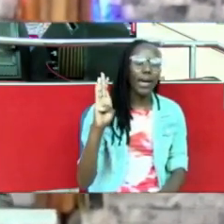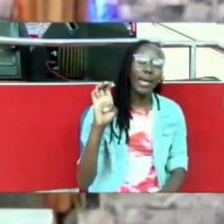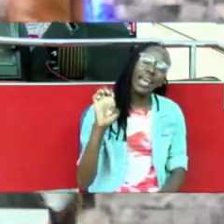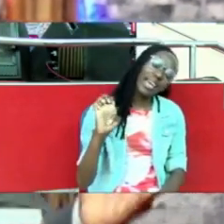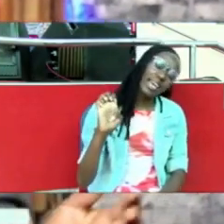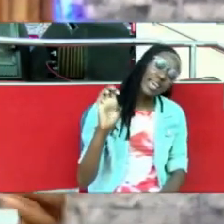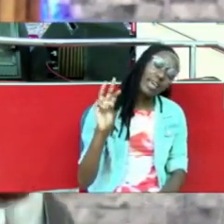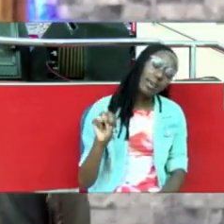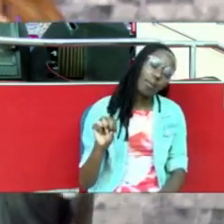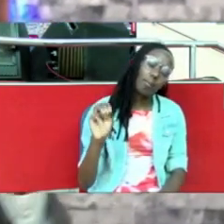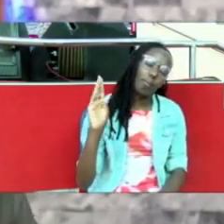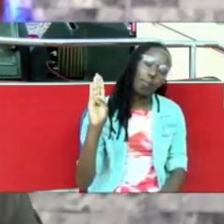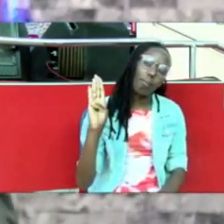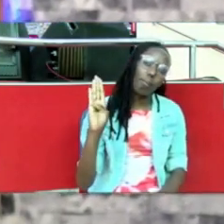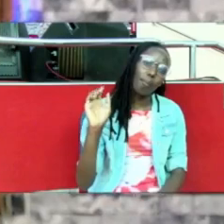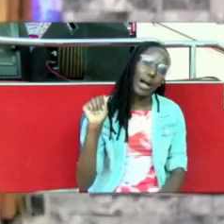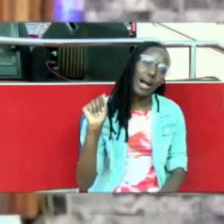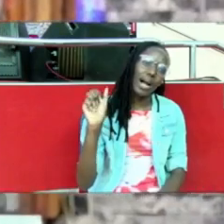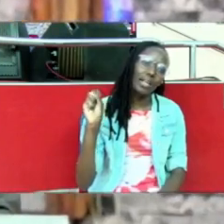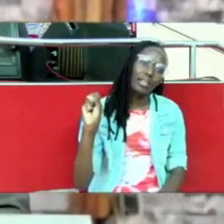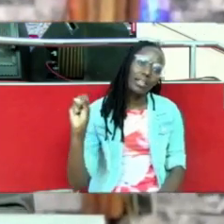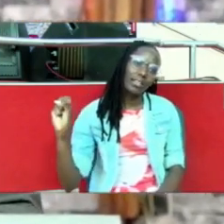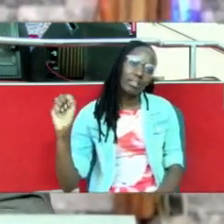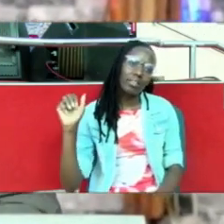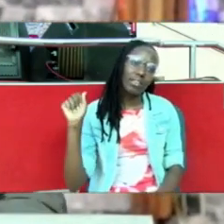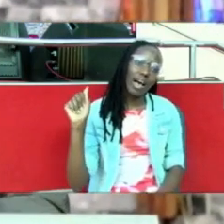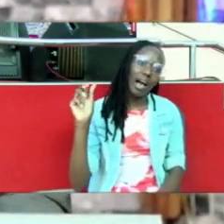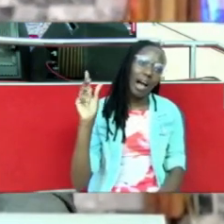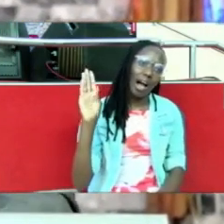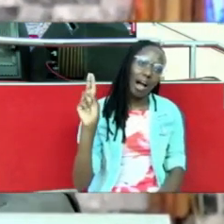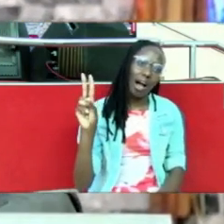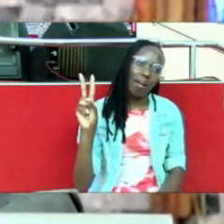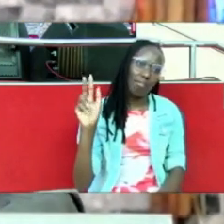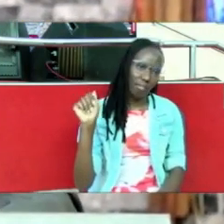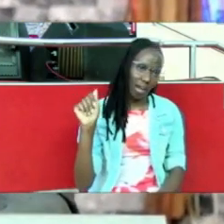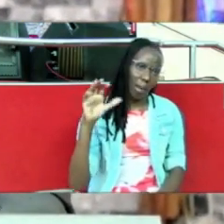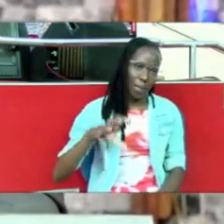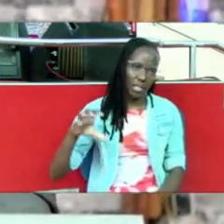So Embakasi to Savannah, Greenfield, all those areas.